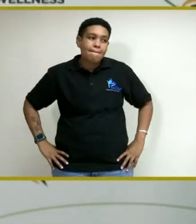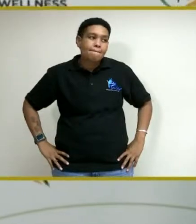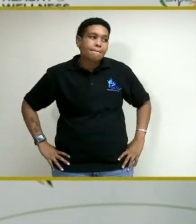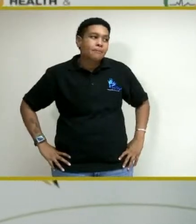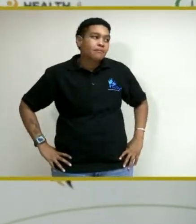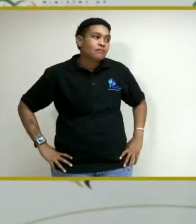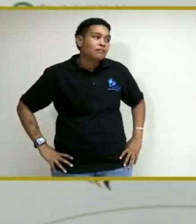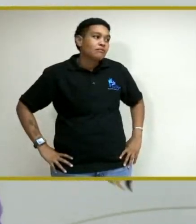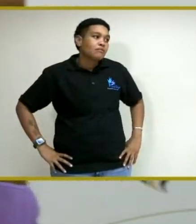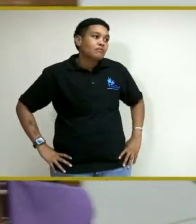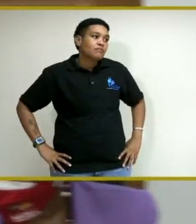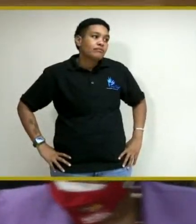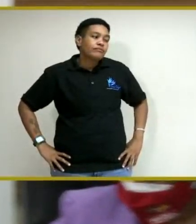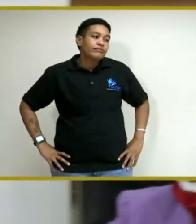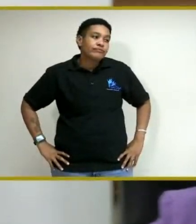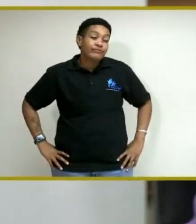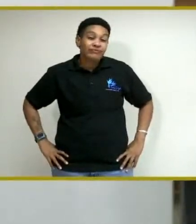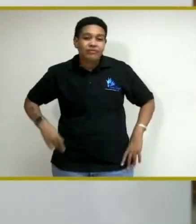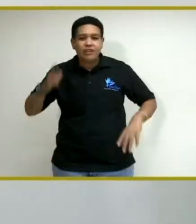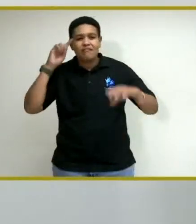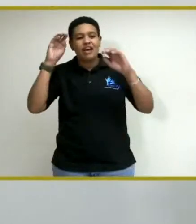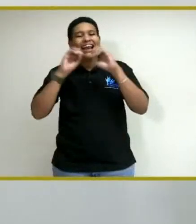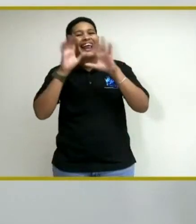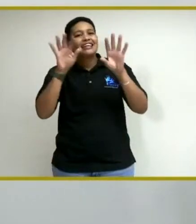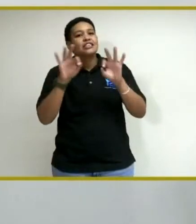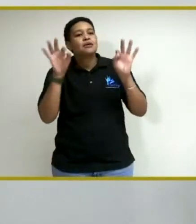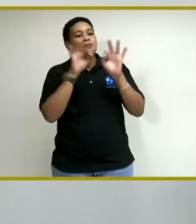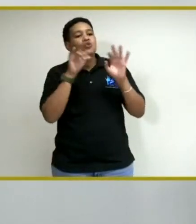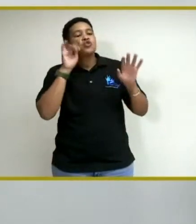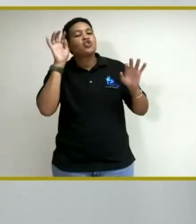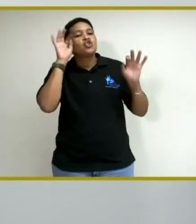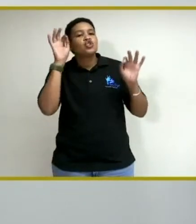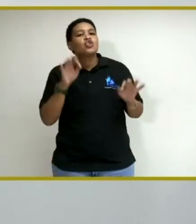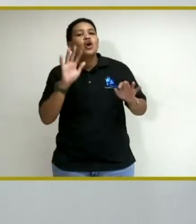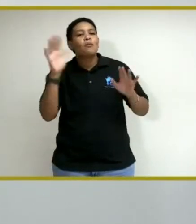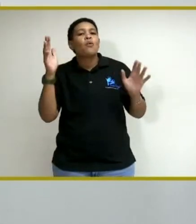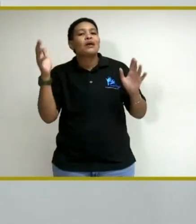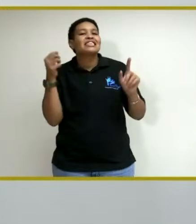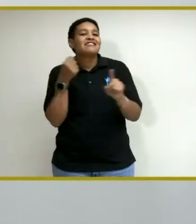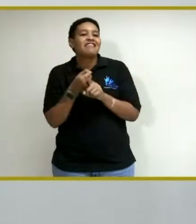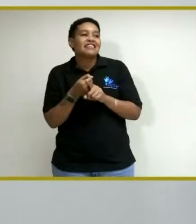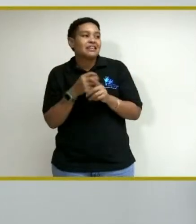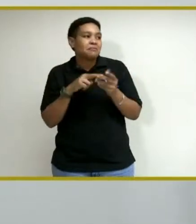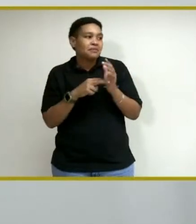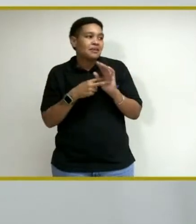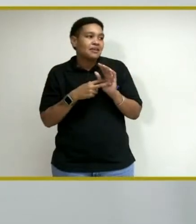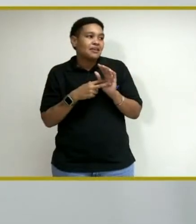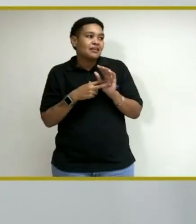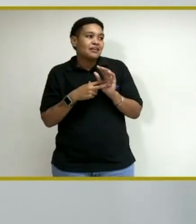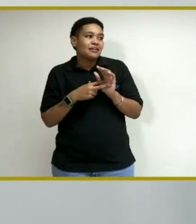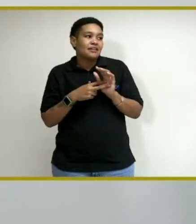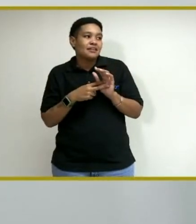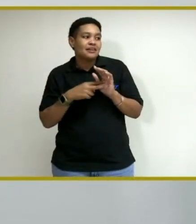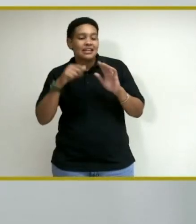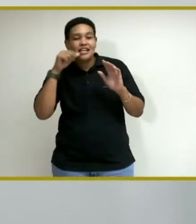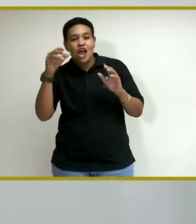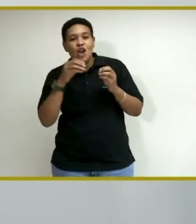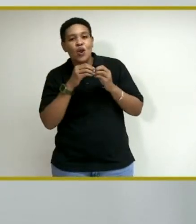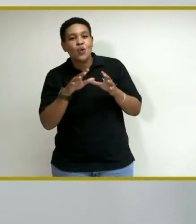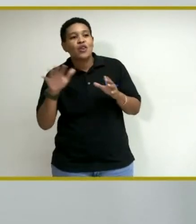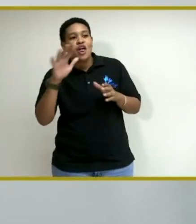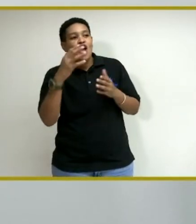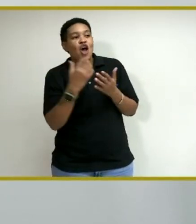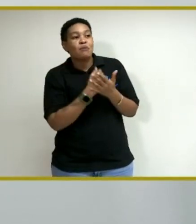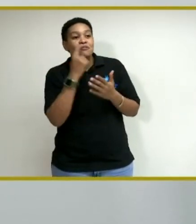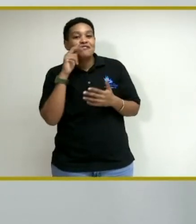I think it's just for clarity. I think it's important to determine what affected means. So it's not that they are losing their